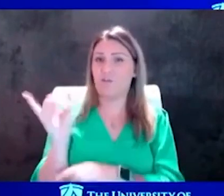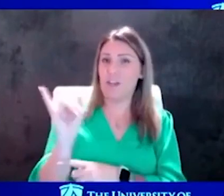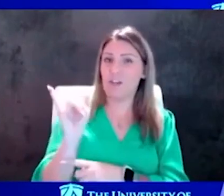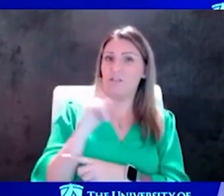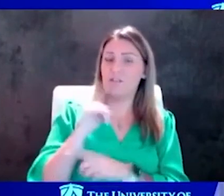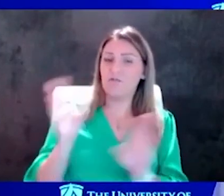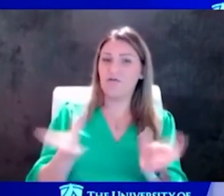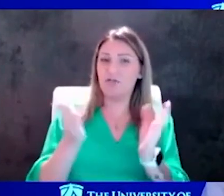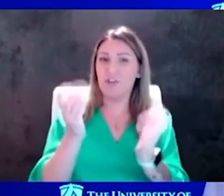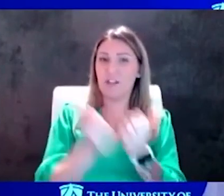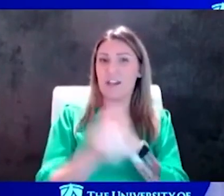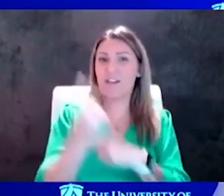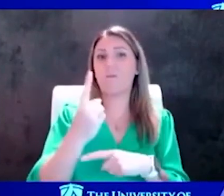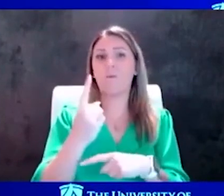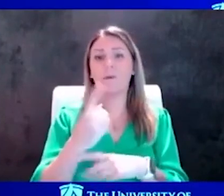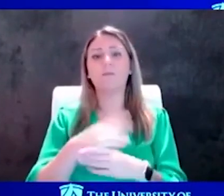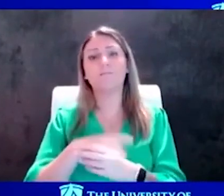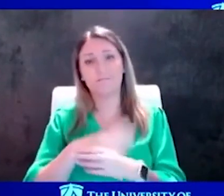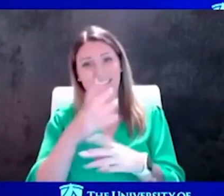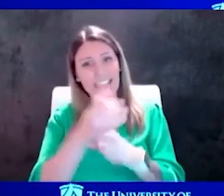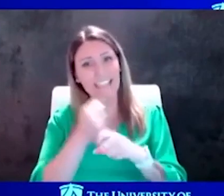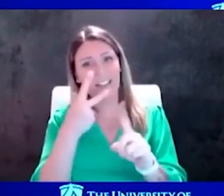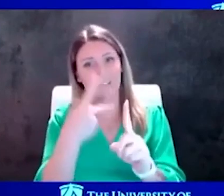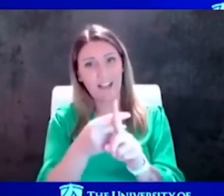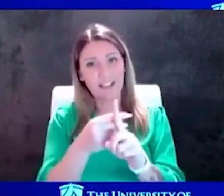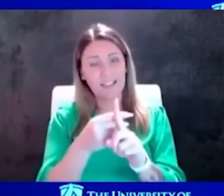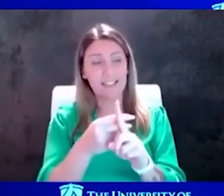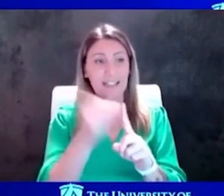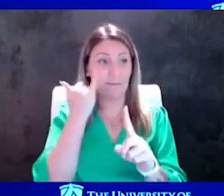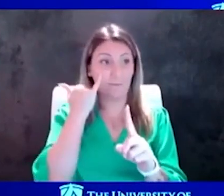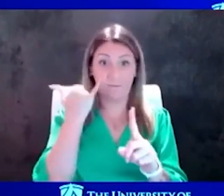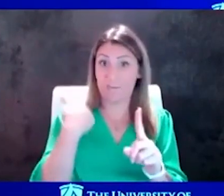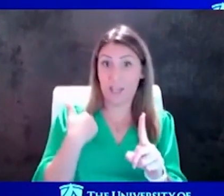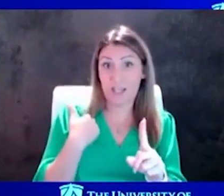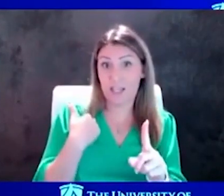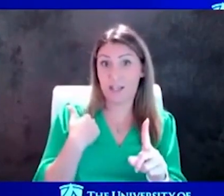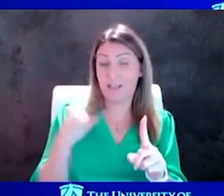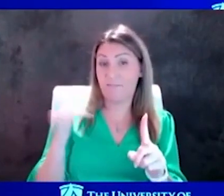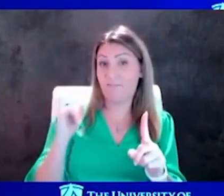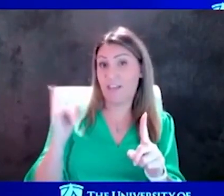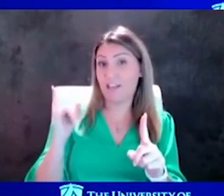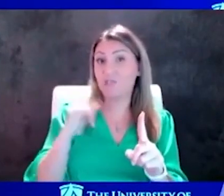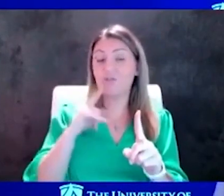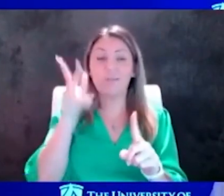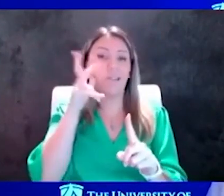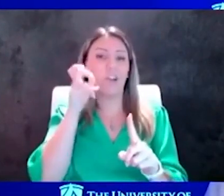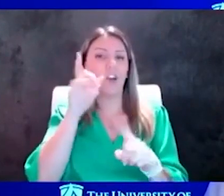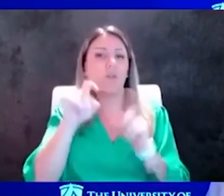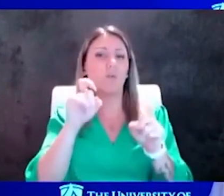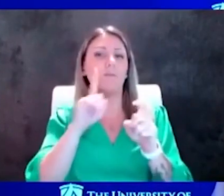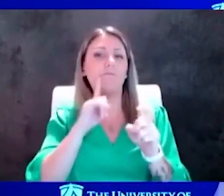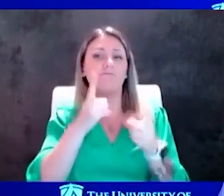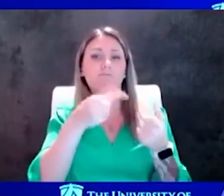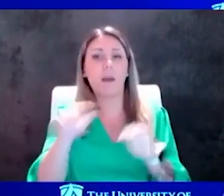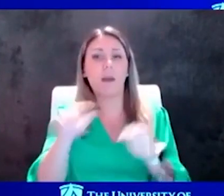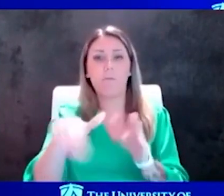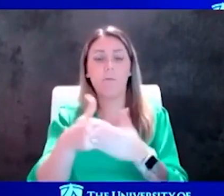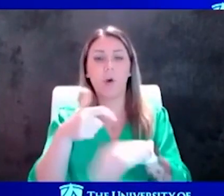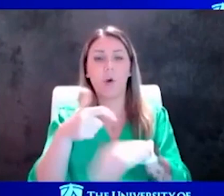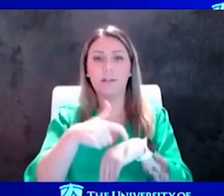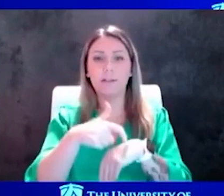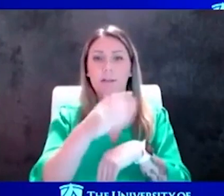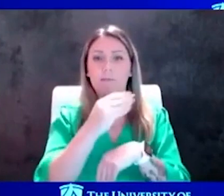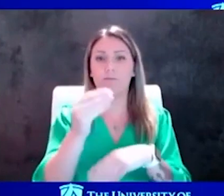go get vaccinated, even if they've had the infection. We hear that question come up all the time. But it is very important because